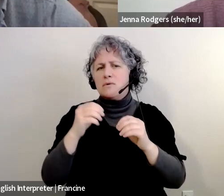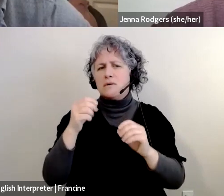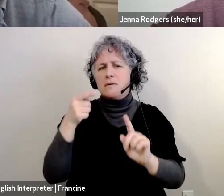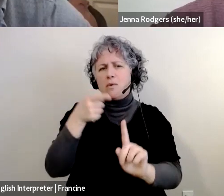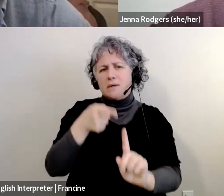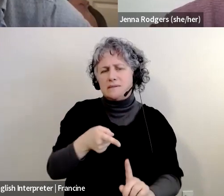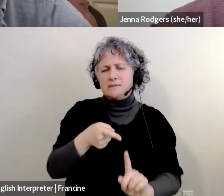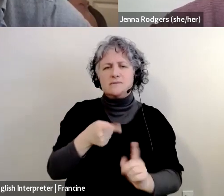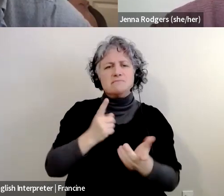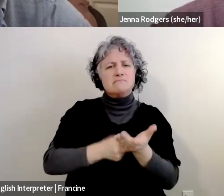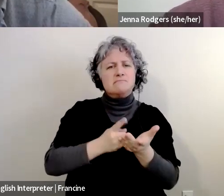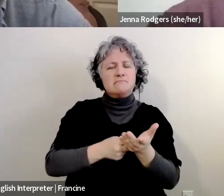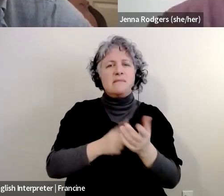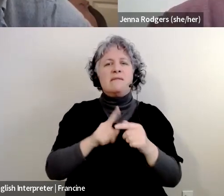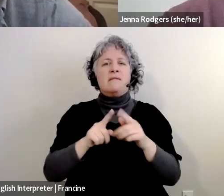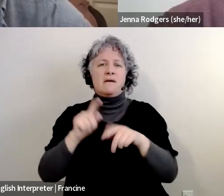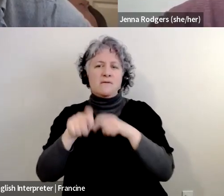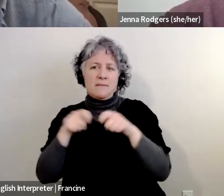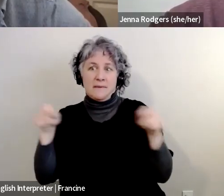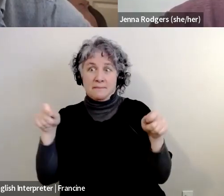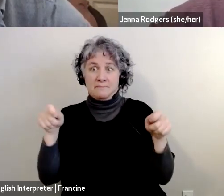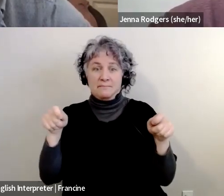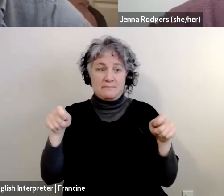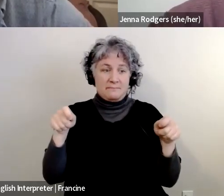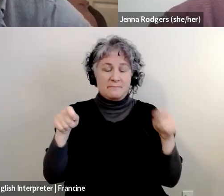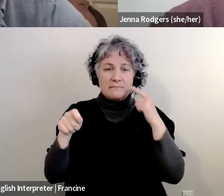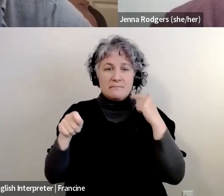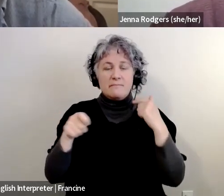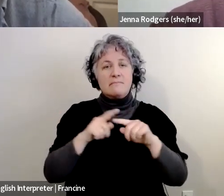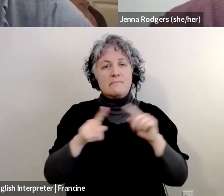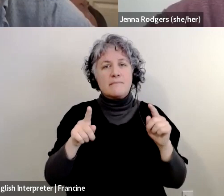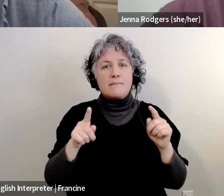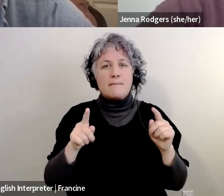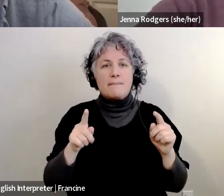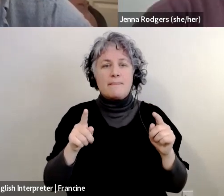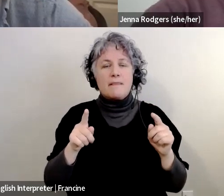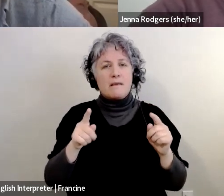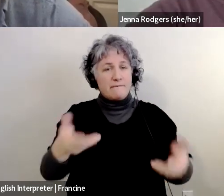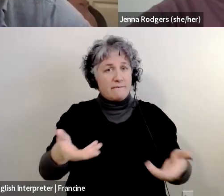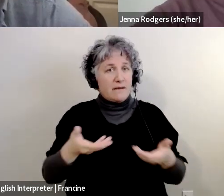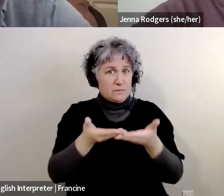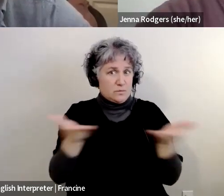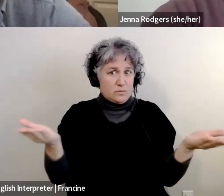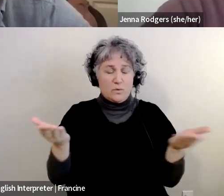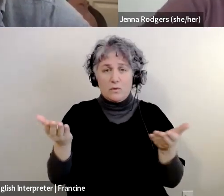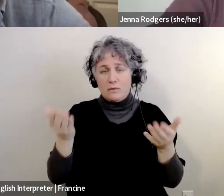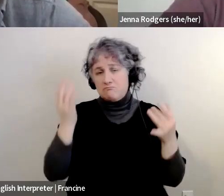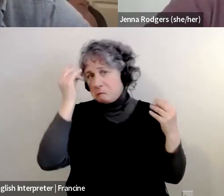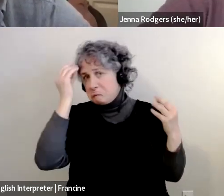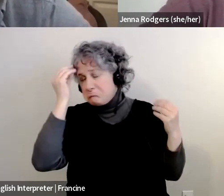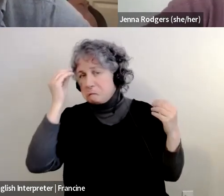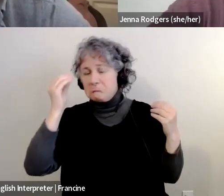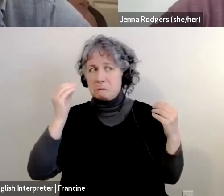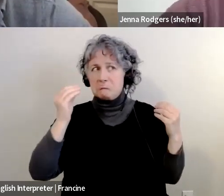before we wrap up today, but we would welcome you, invite you to put any reflections that you have or questions that bubbled up